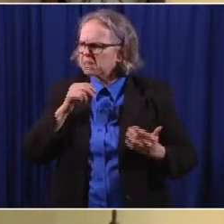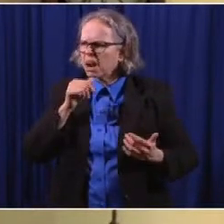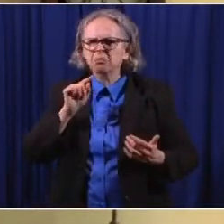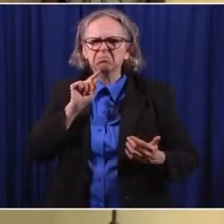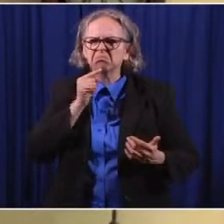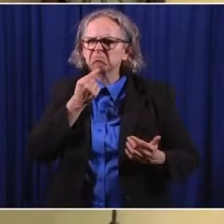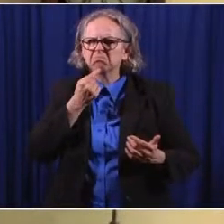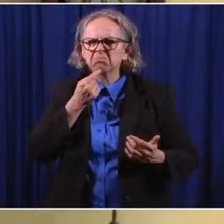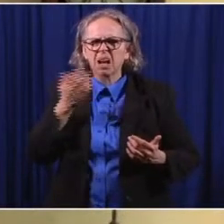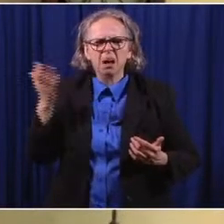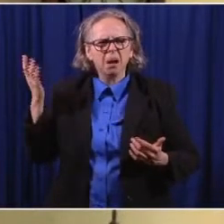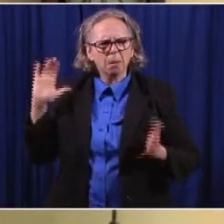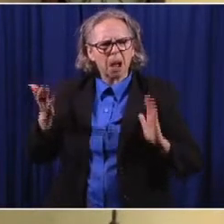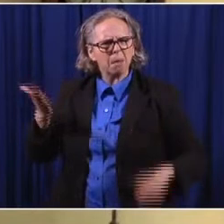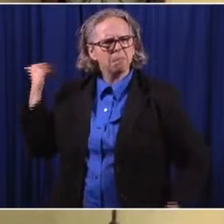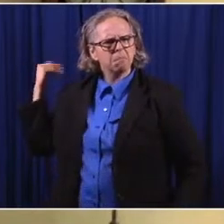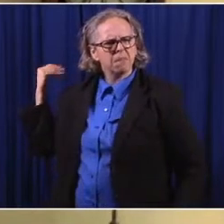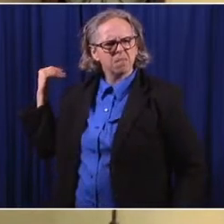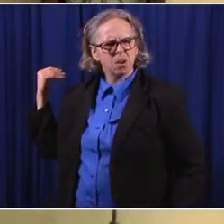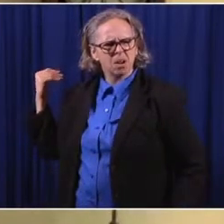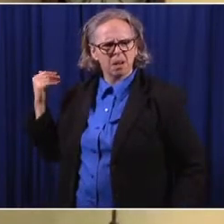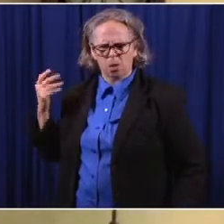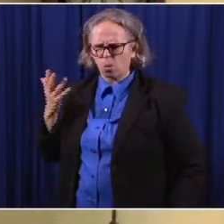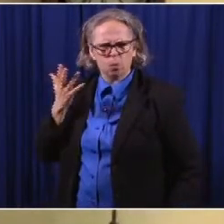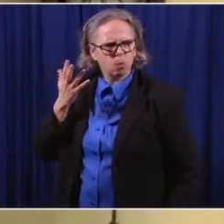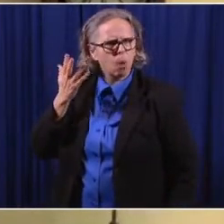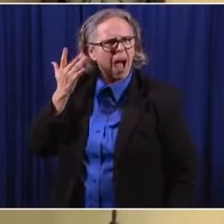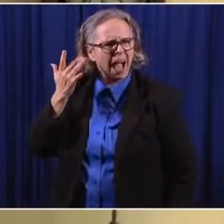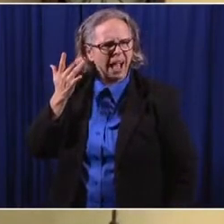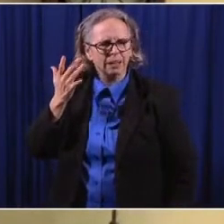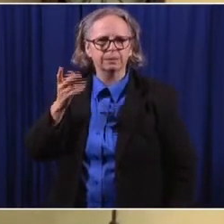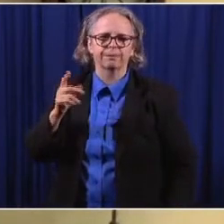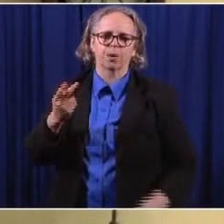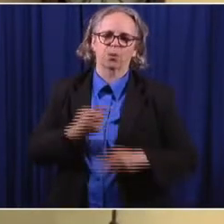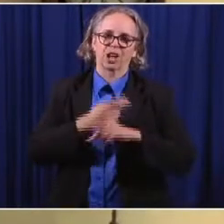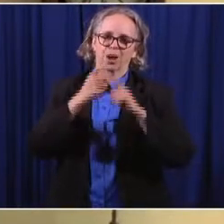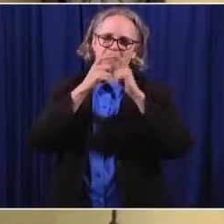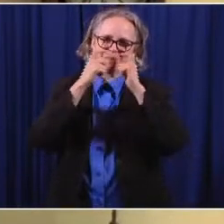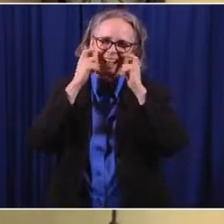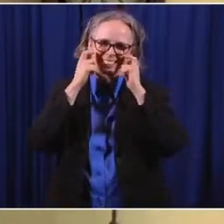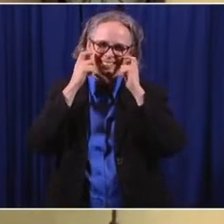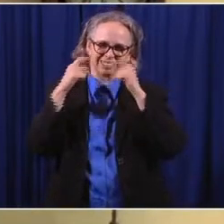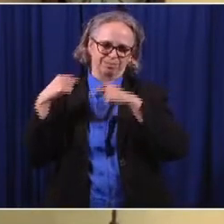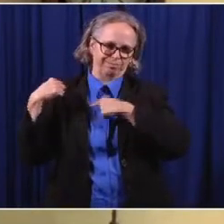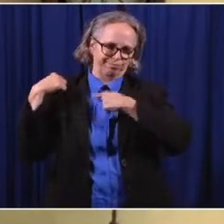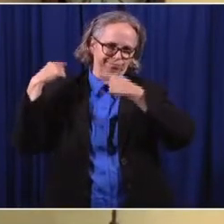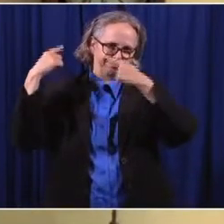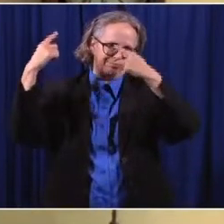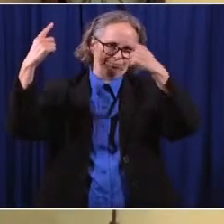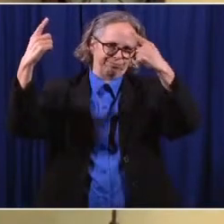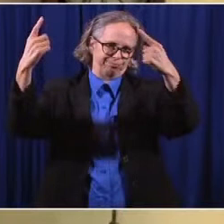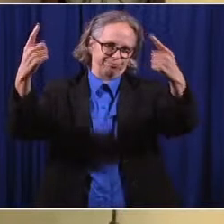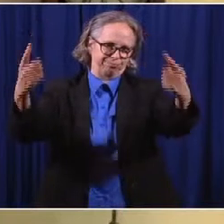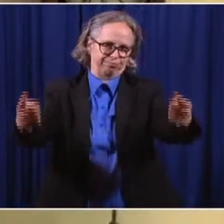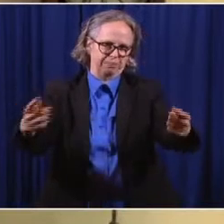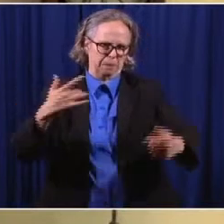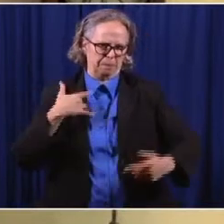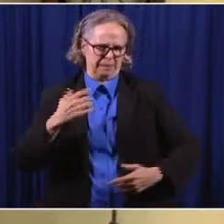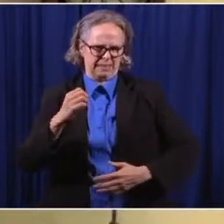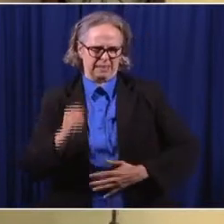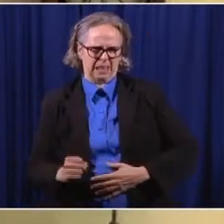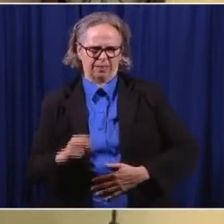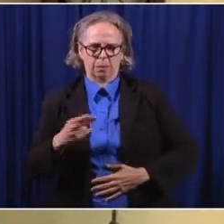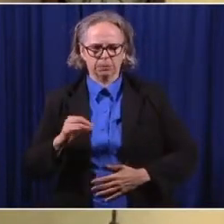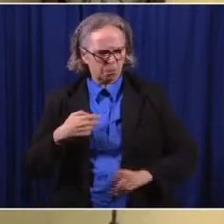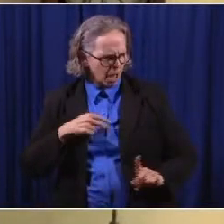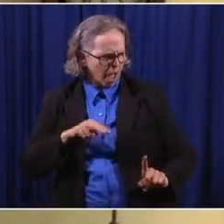news is, and we actually, Dr. Acton and I started talking about this early on, 6 months ago, but the good news is what you do to protect yourself from